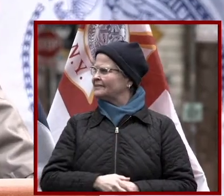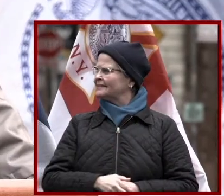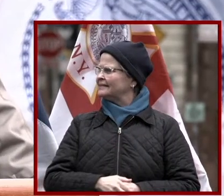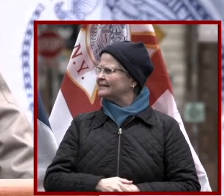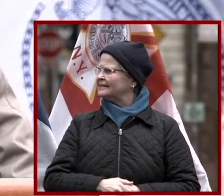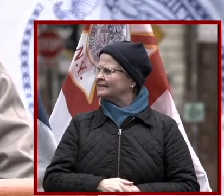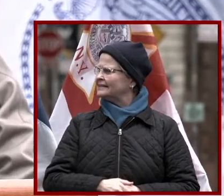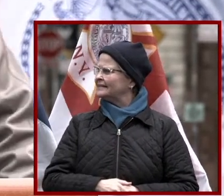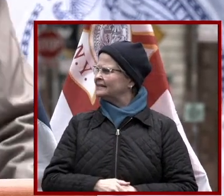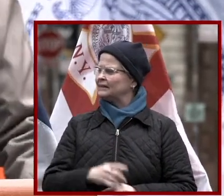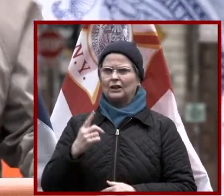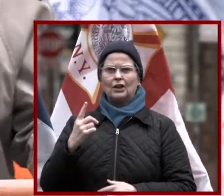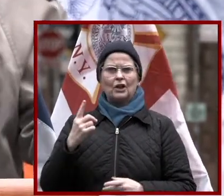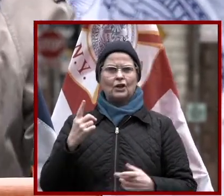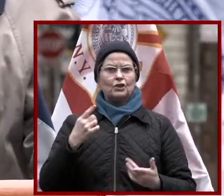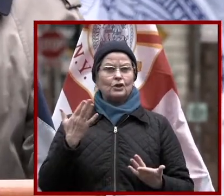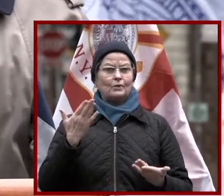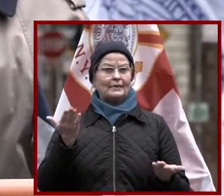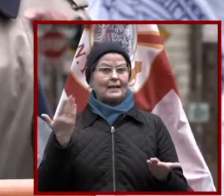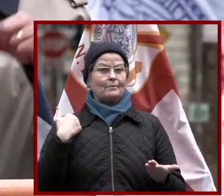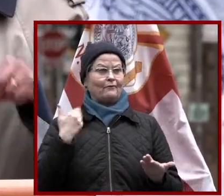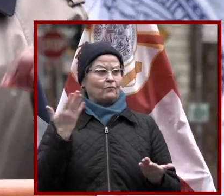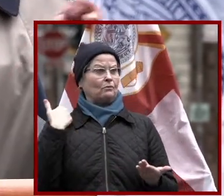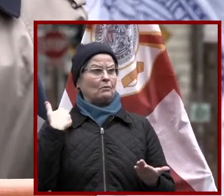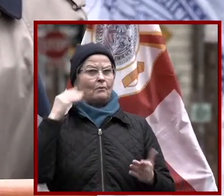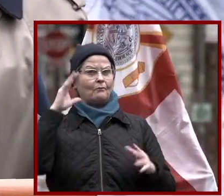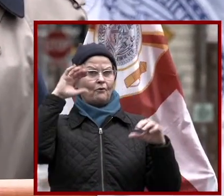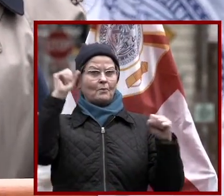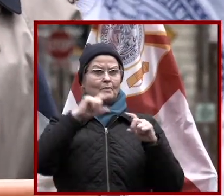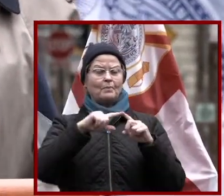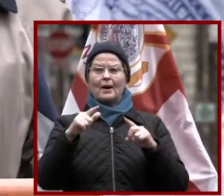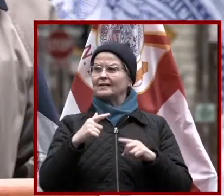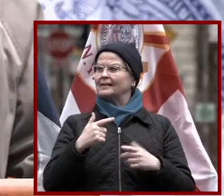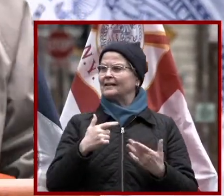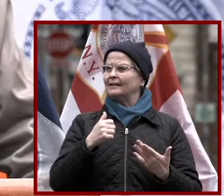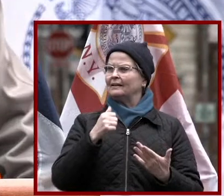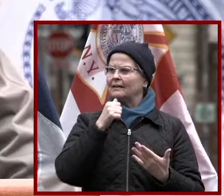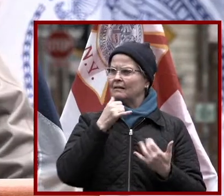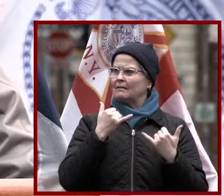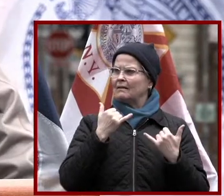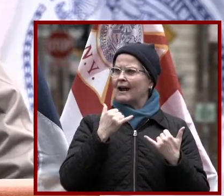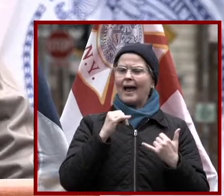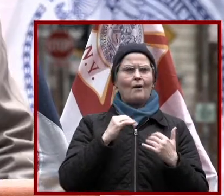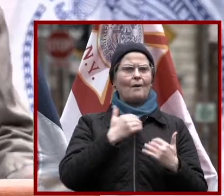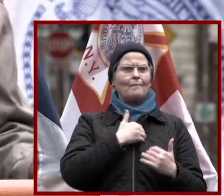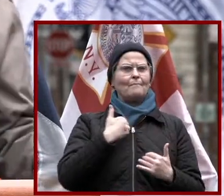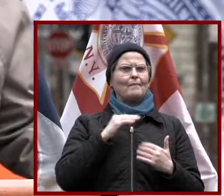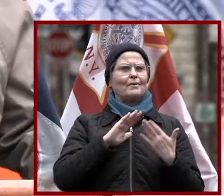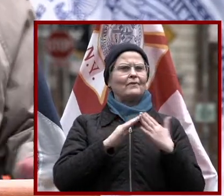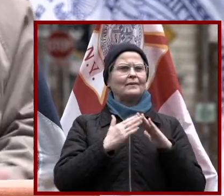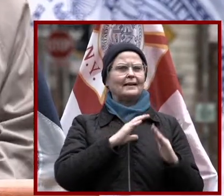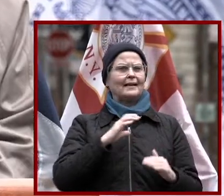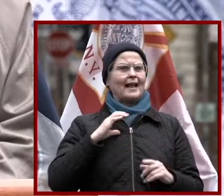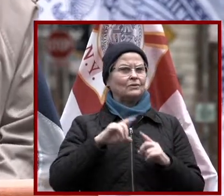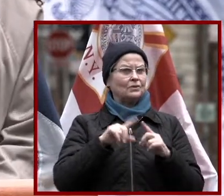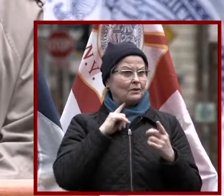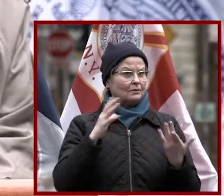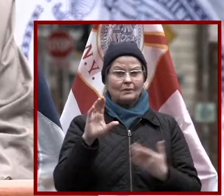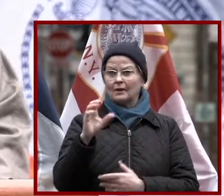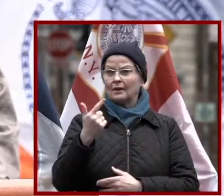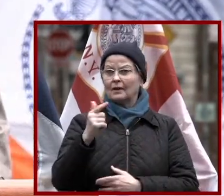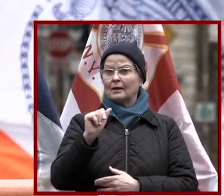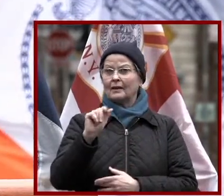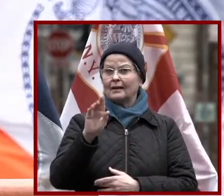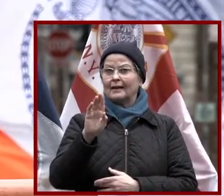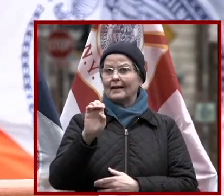has left, but a former borough president of Manhattan and not currently member of the city council, Gail Brewer, has always participated. And